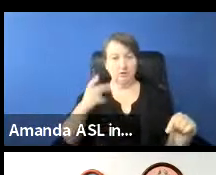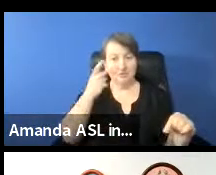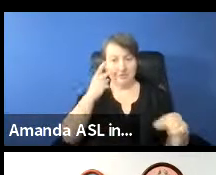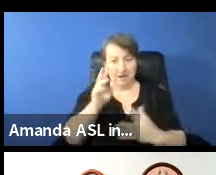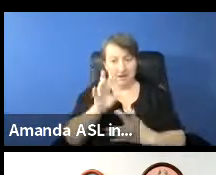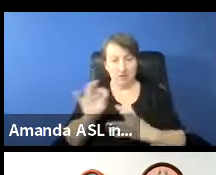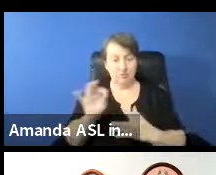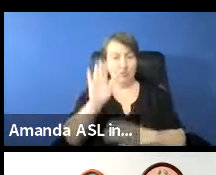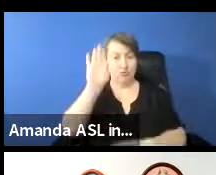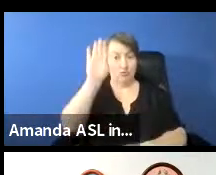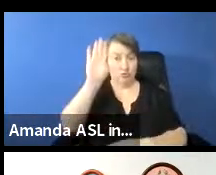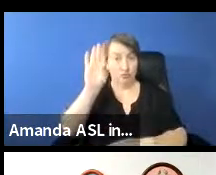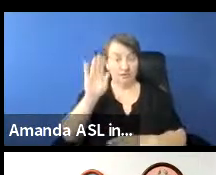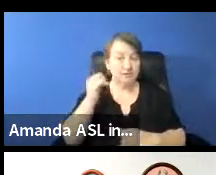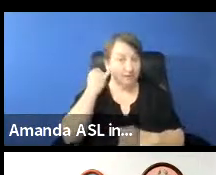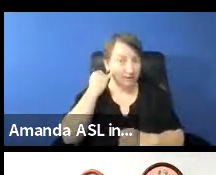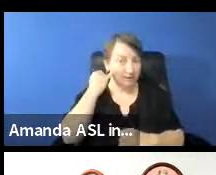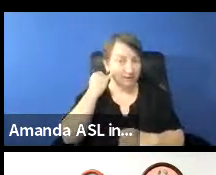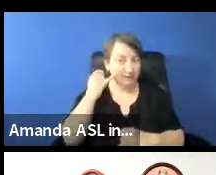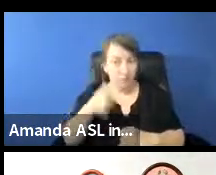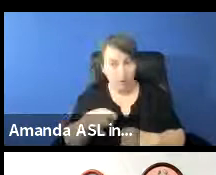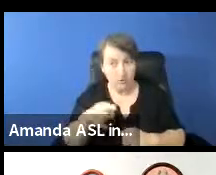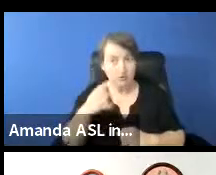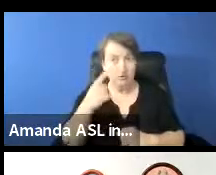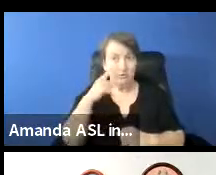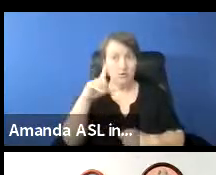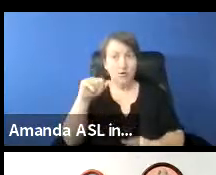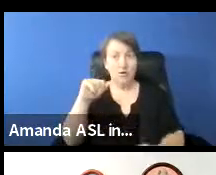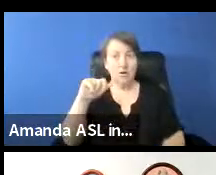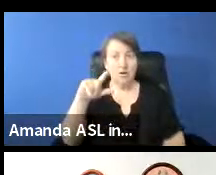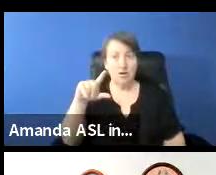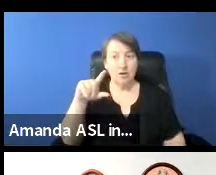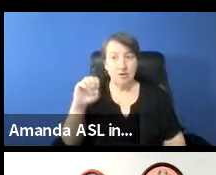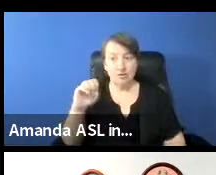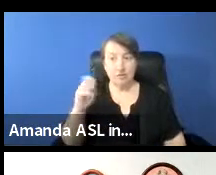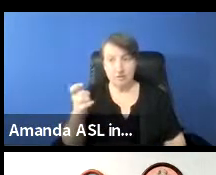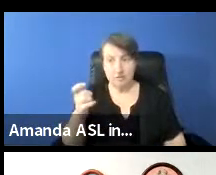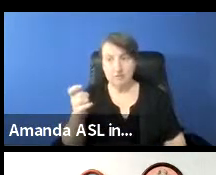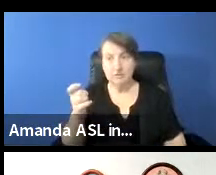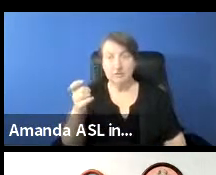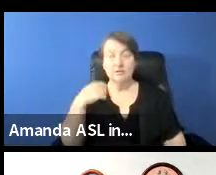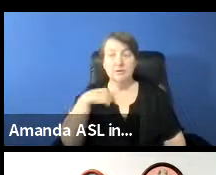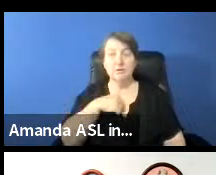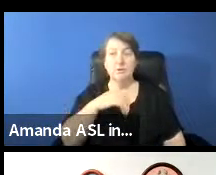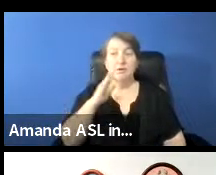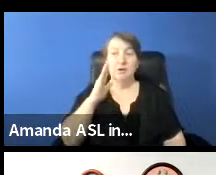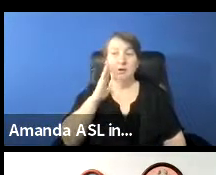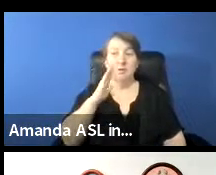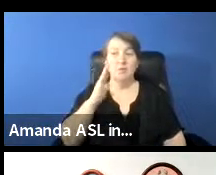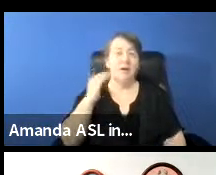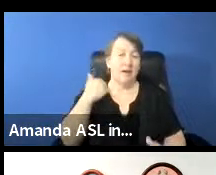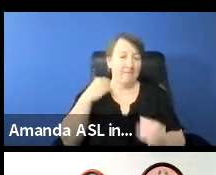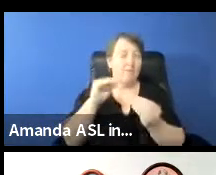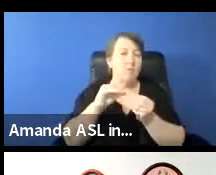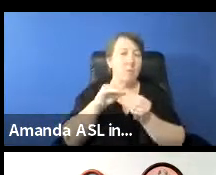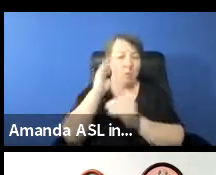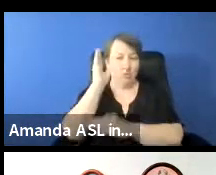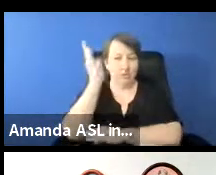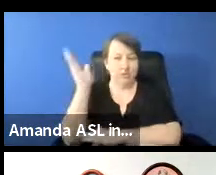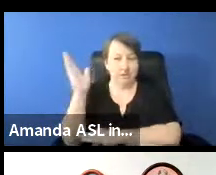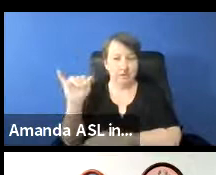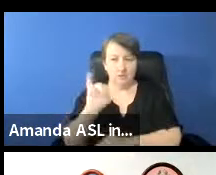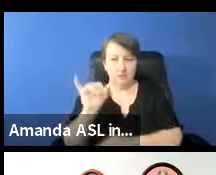option to raise your hand if you have a question for Alex. We're going to hear more presentations. Okay, so I